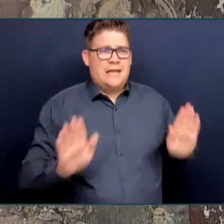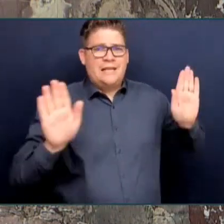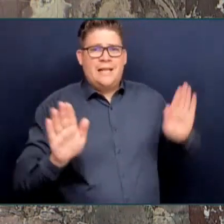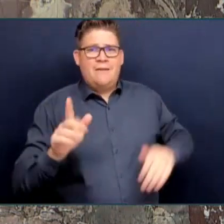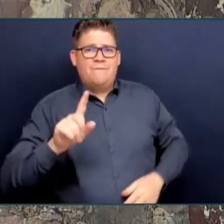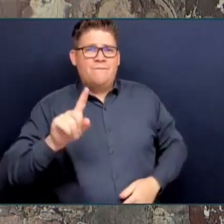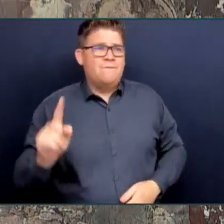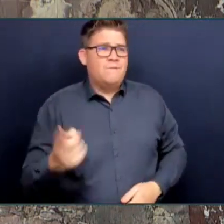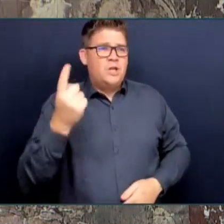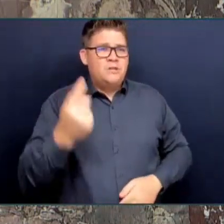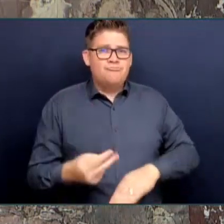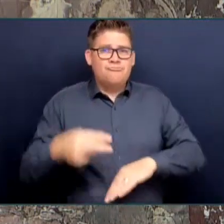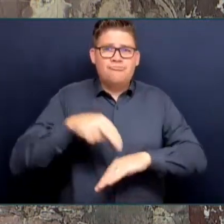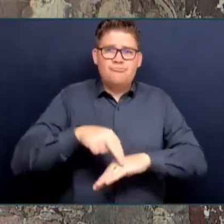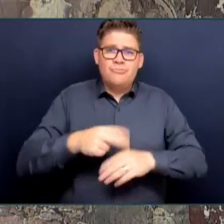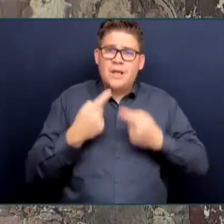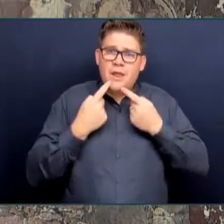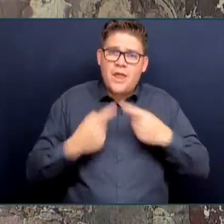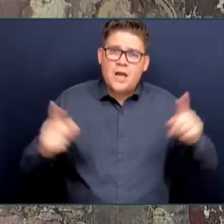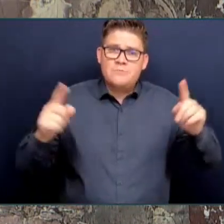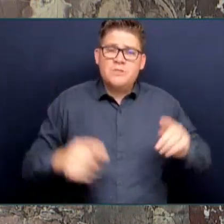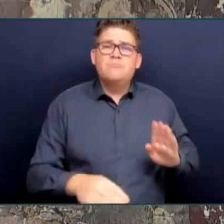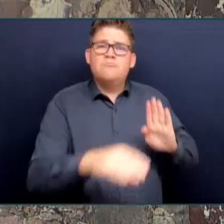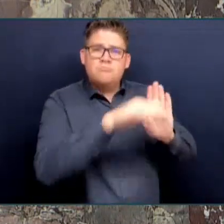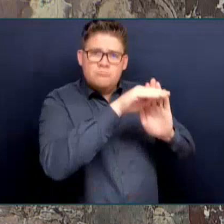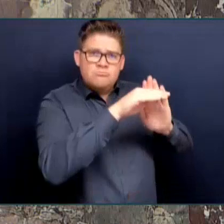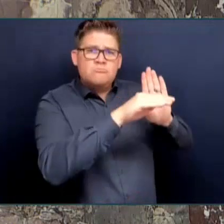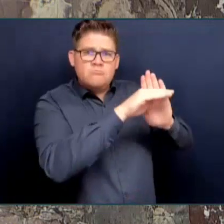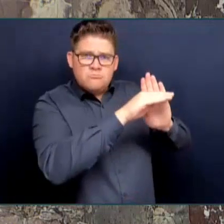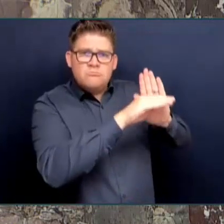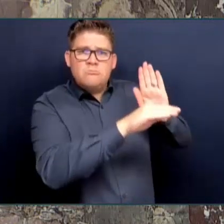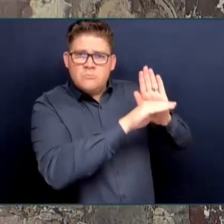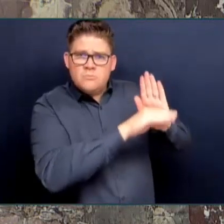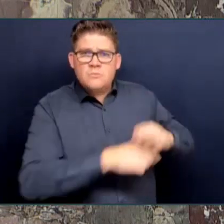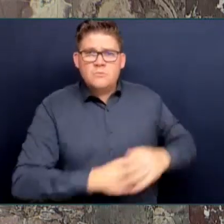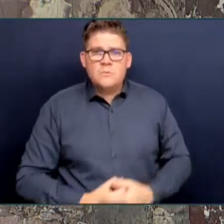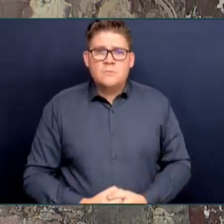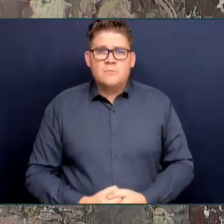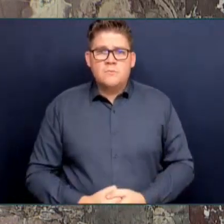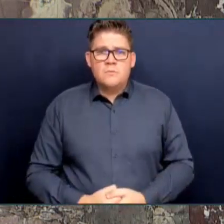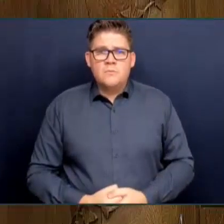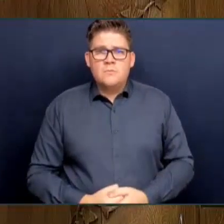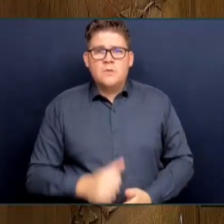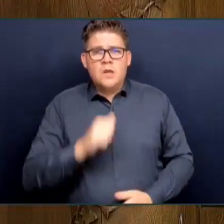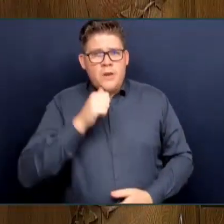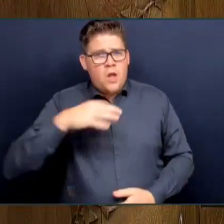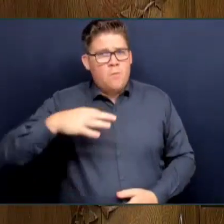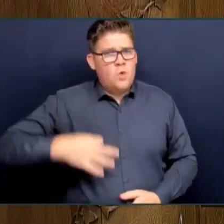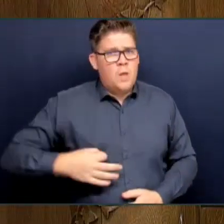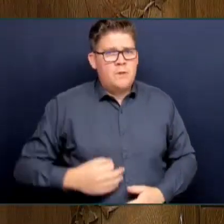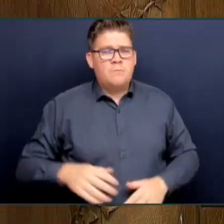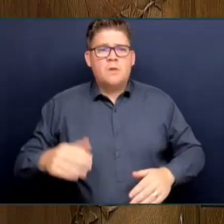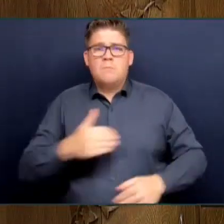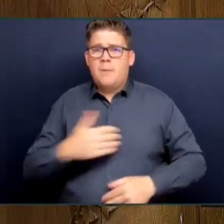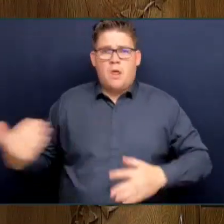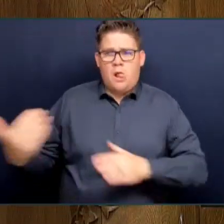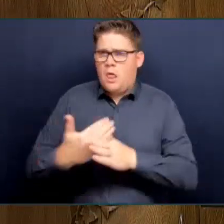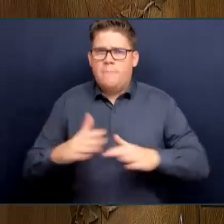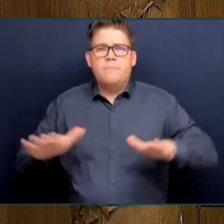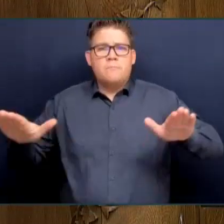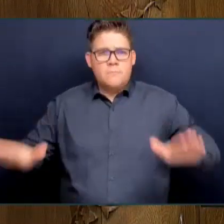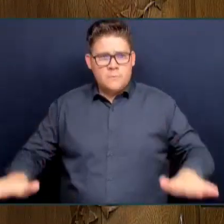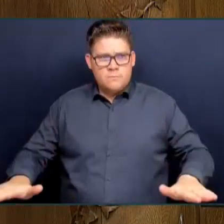nonprofit service providers, Indigenous leadership. Thank you, members. Member,